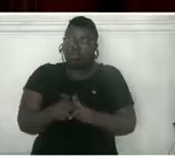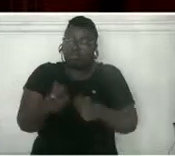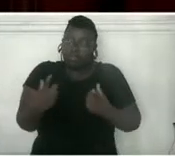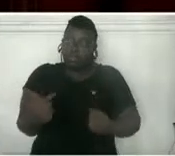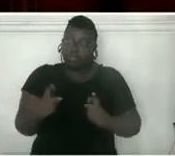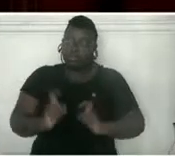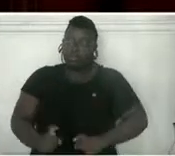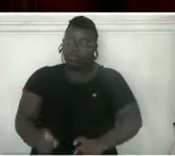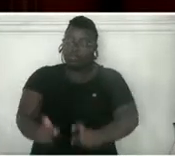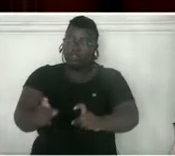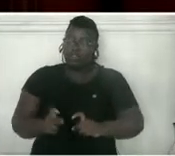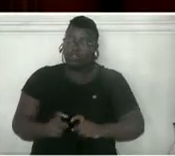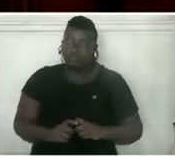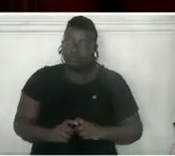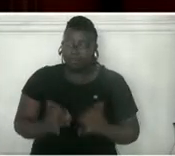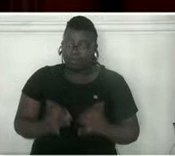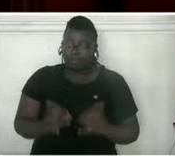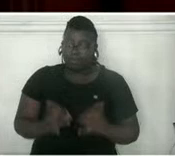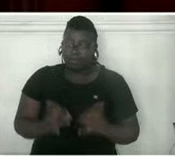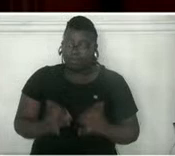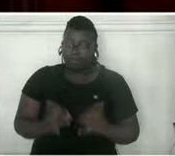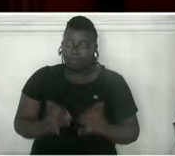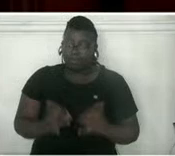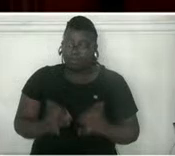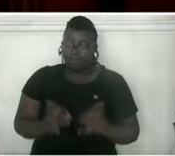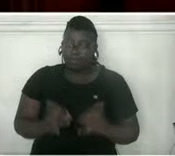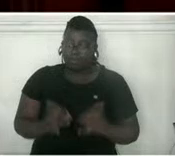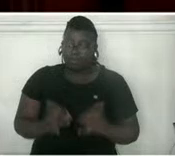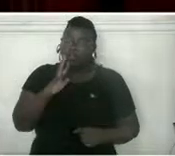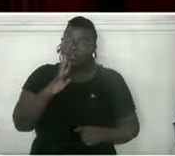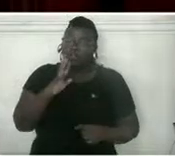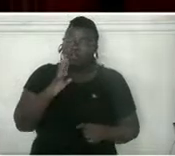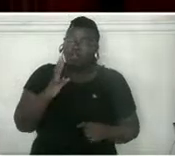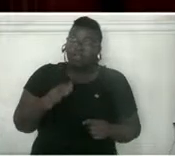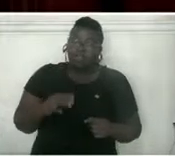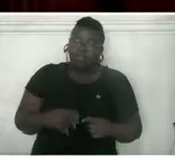ngokusheshsha. Honourable Speaker, as part of